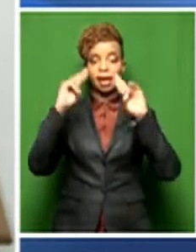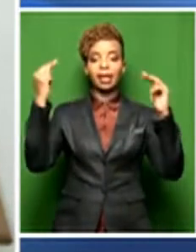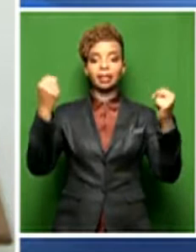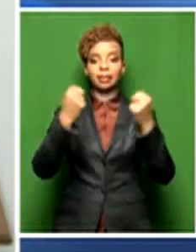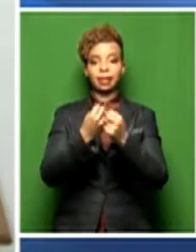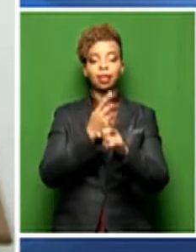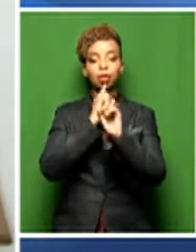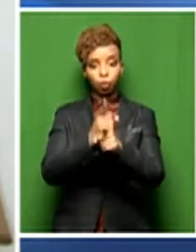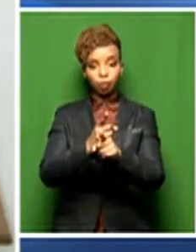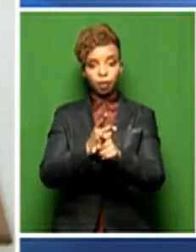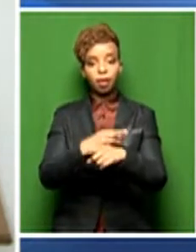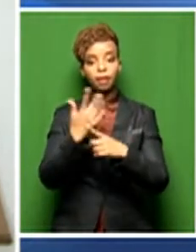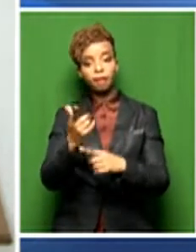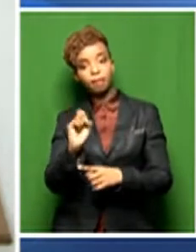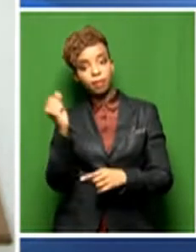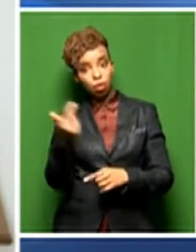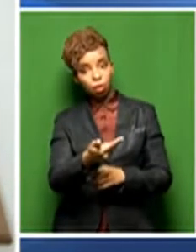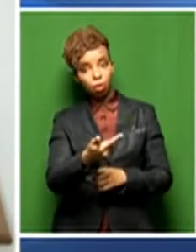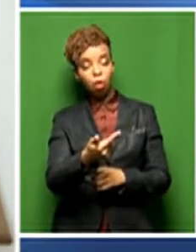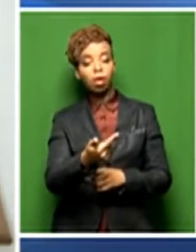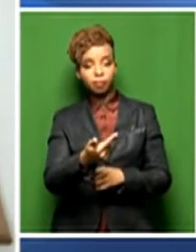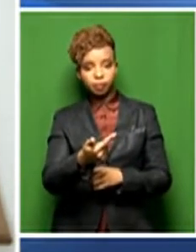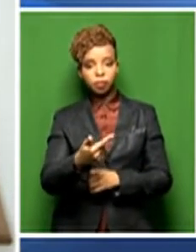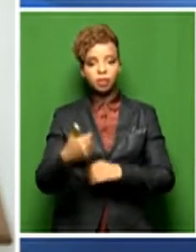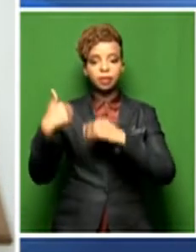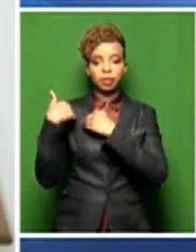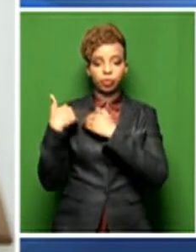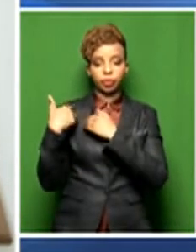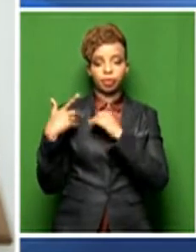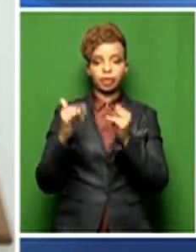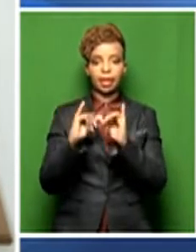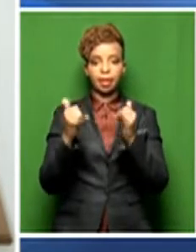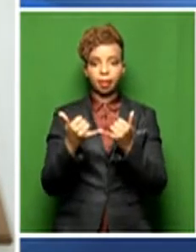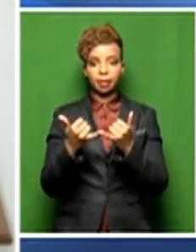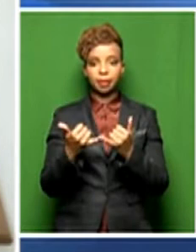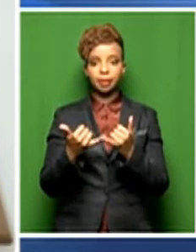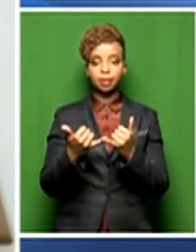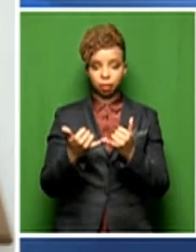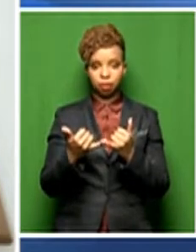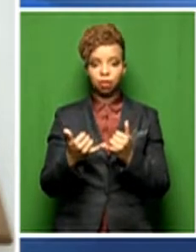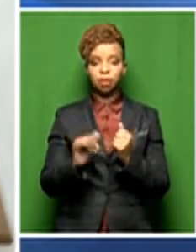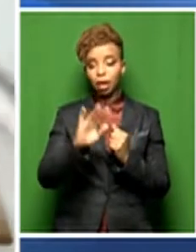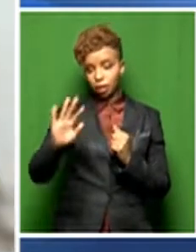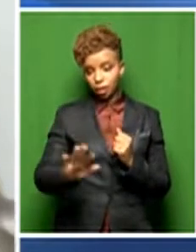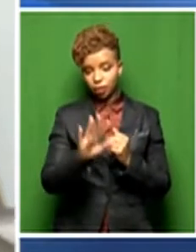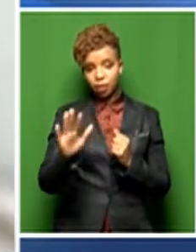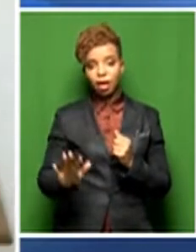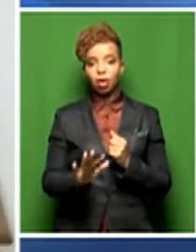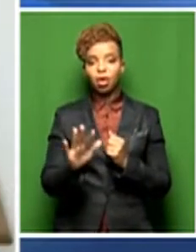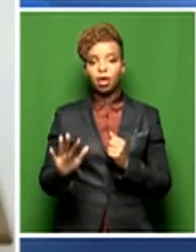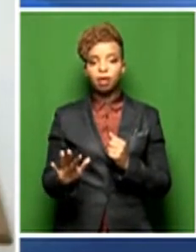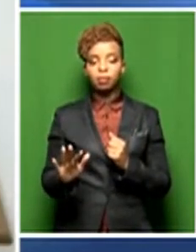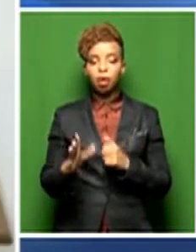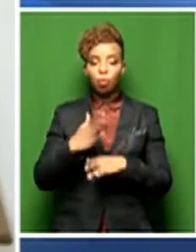nationally around the area. So we definitely work with the police behind the scenes. But at the moment, it's an app that